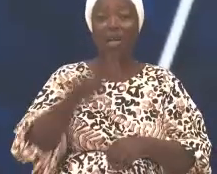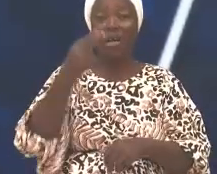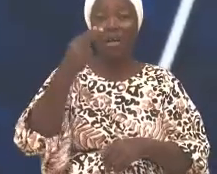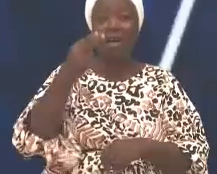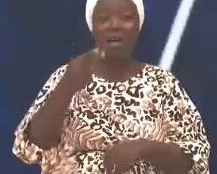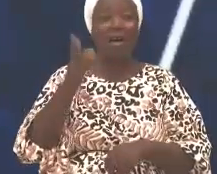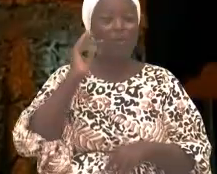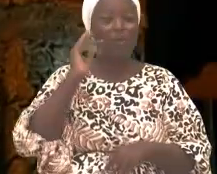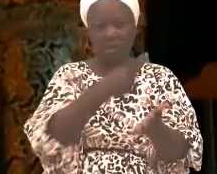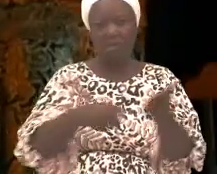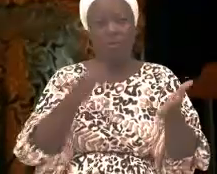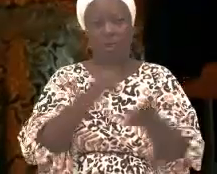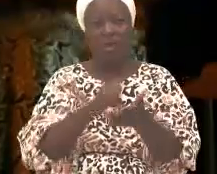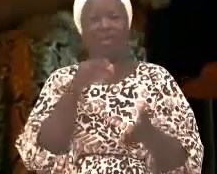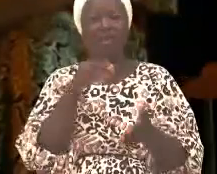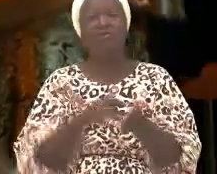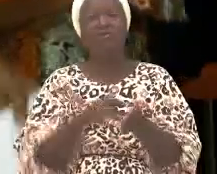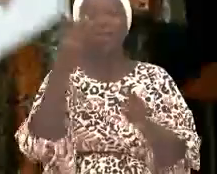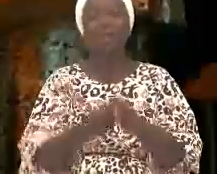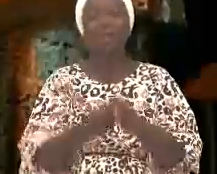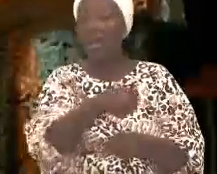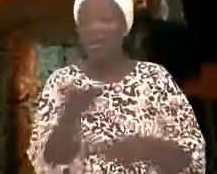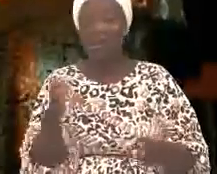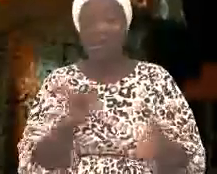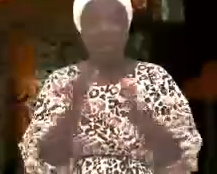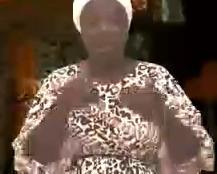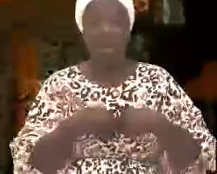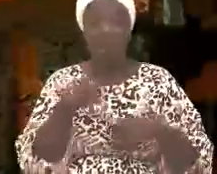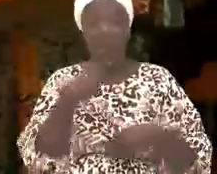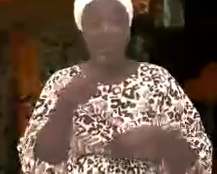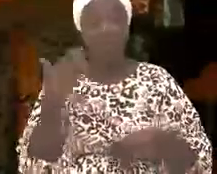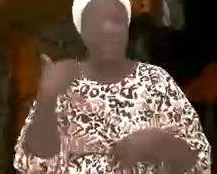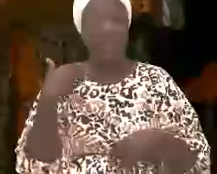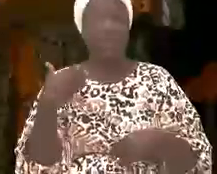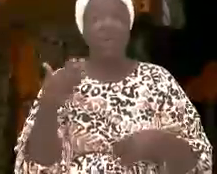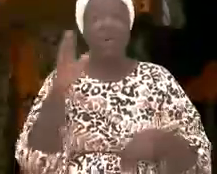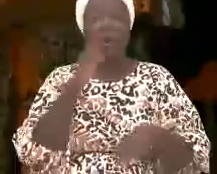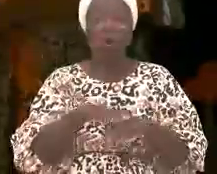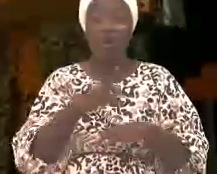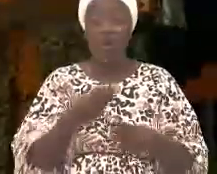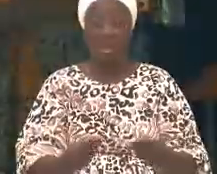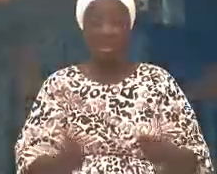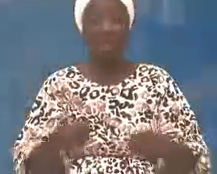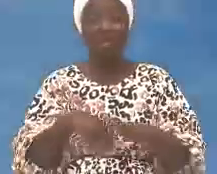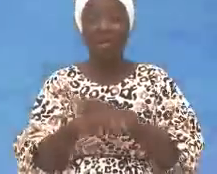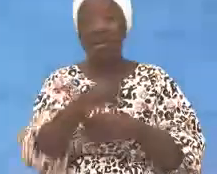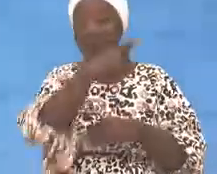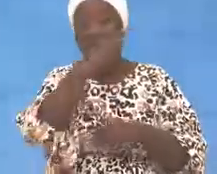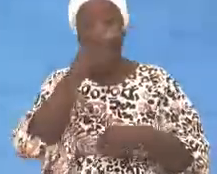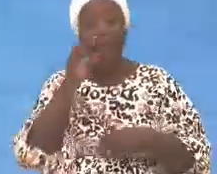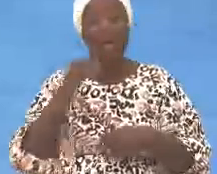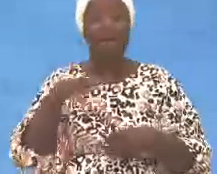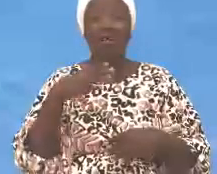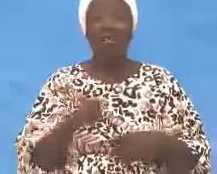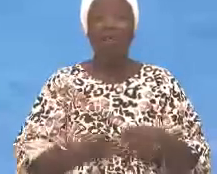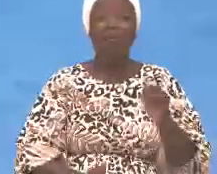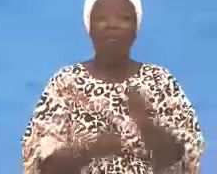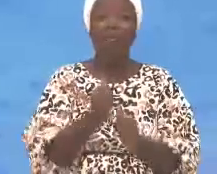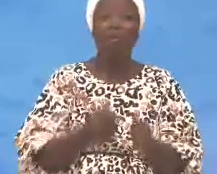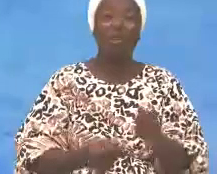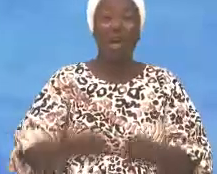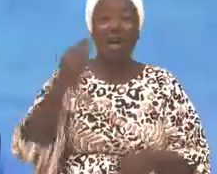it. Anything they have spoken on the ground in the forest, the Most High will